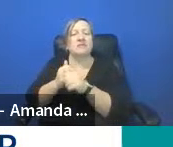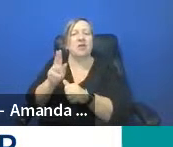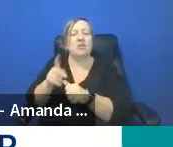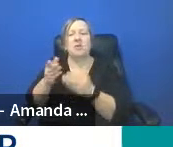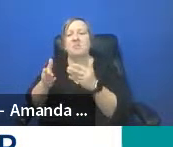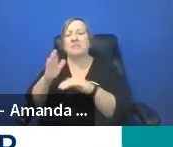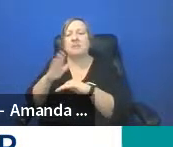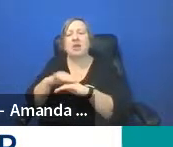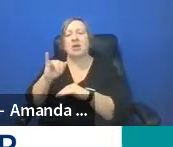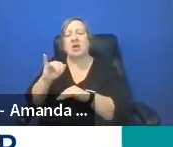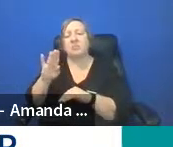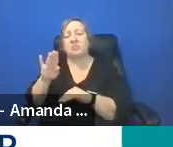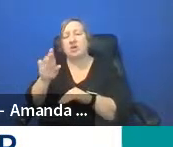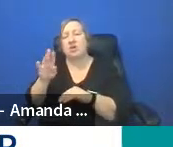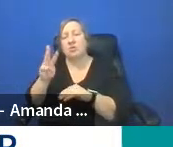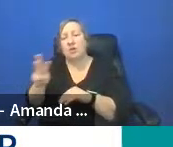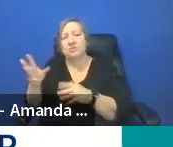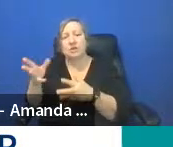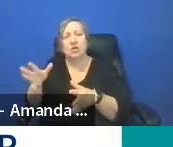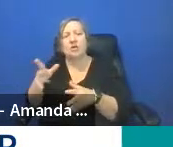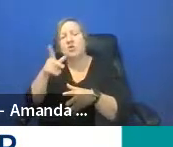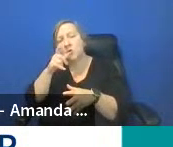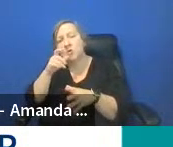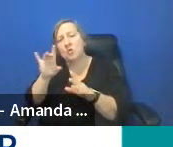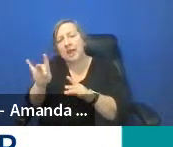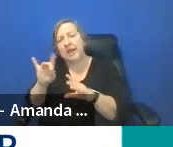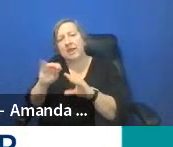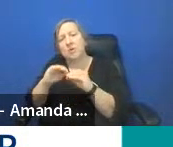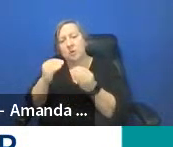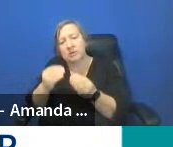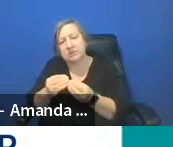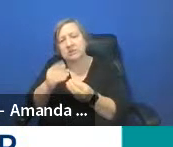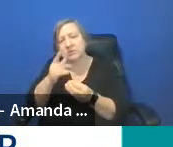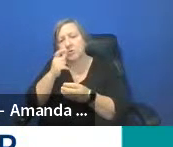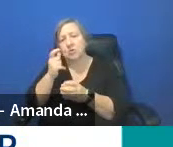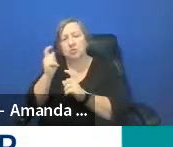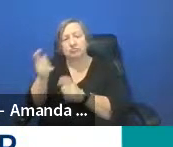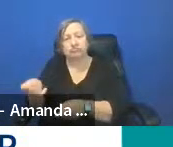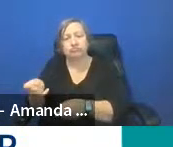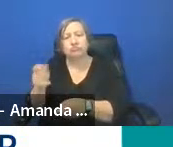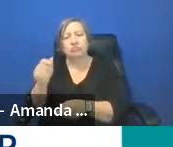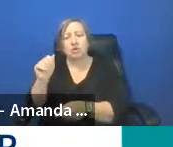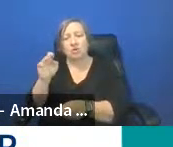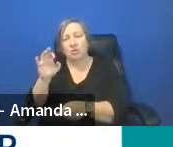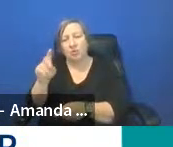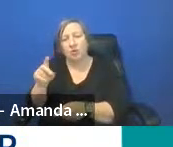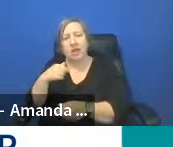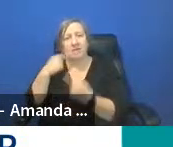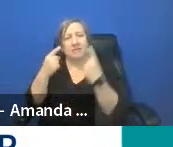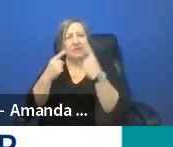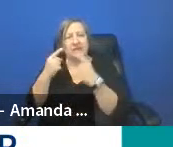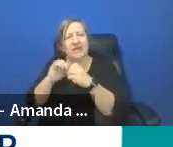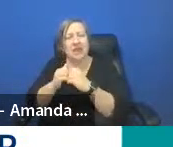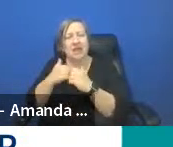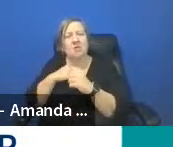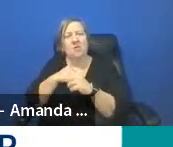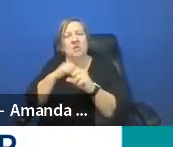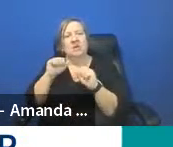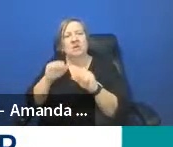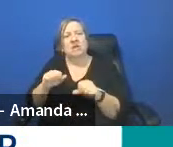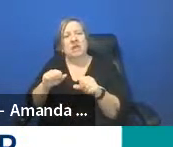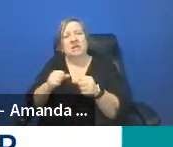on IBR's website already, who the 8 organizations are that were awarded? I'm just thinking about ways that we